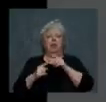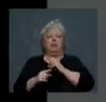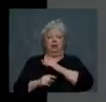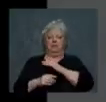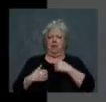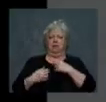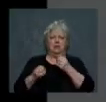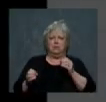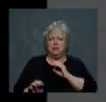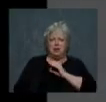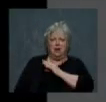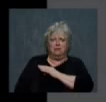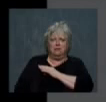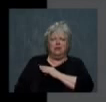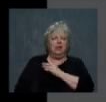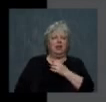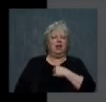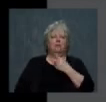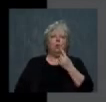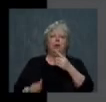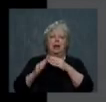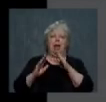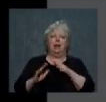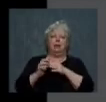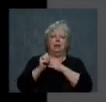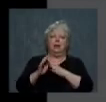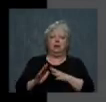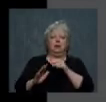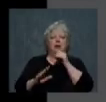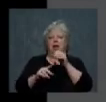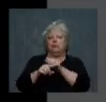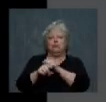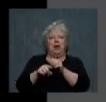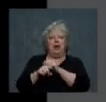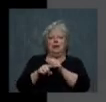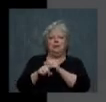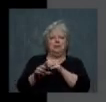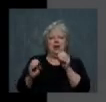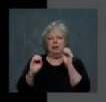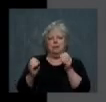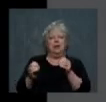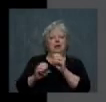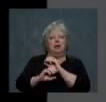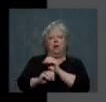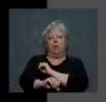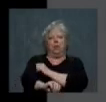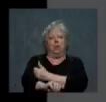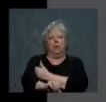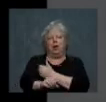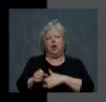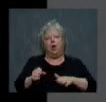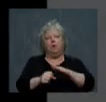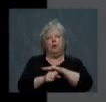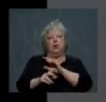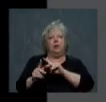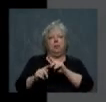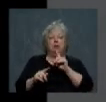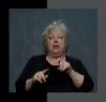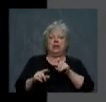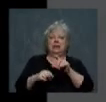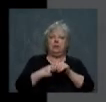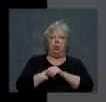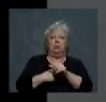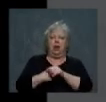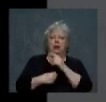staff. They have a house leader, not trained in any services, has no authority over those people except to threaten to throw them